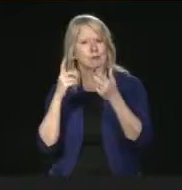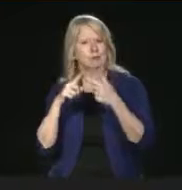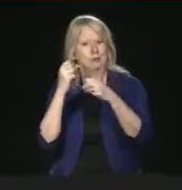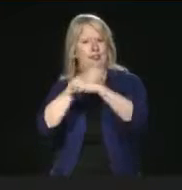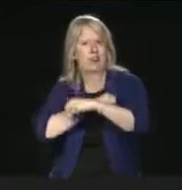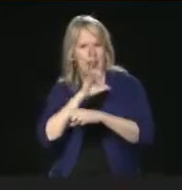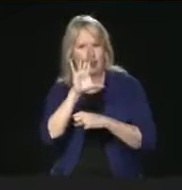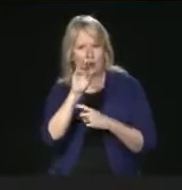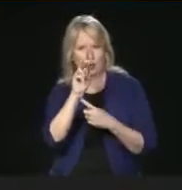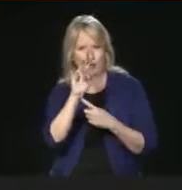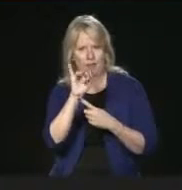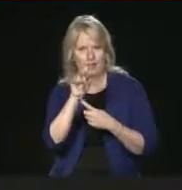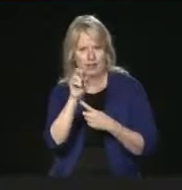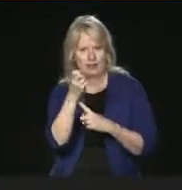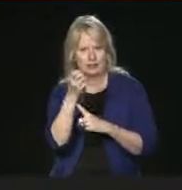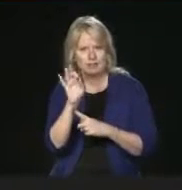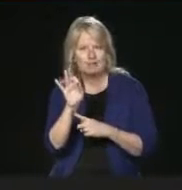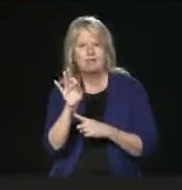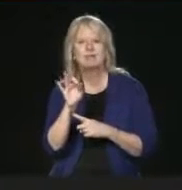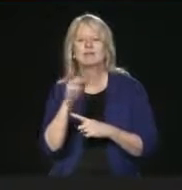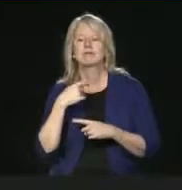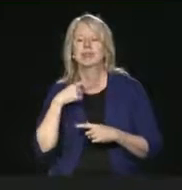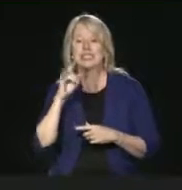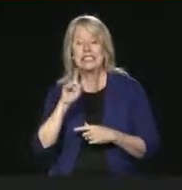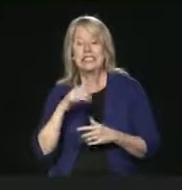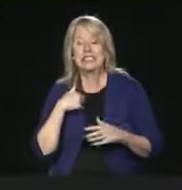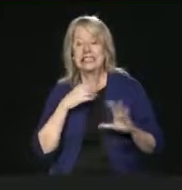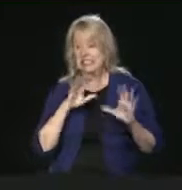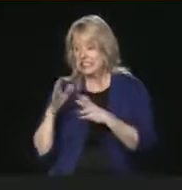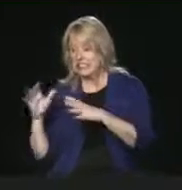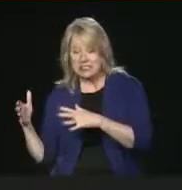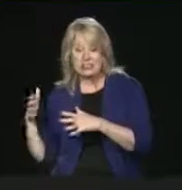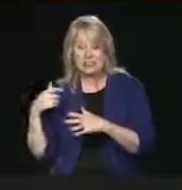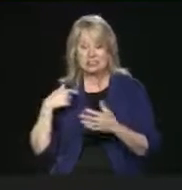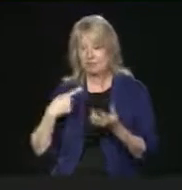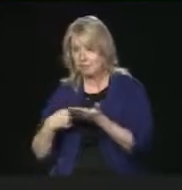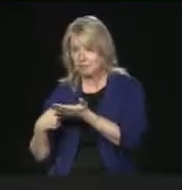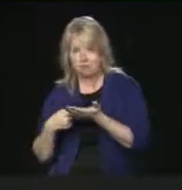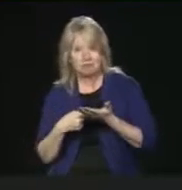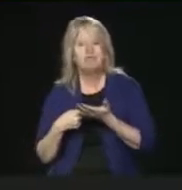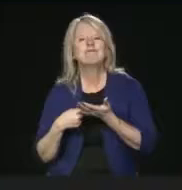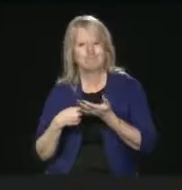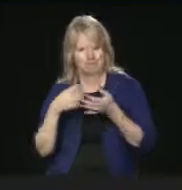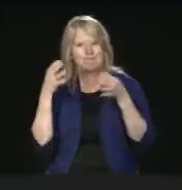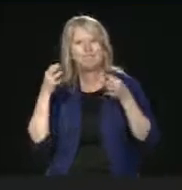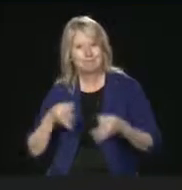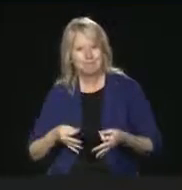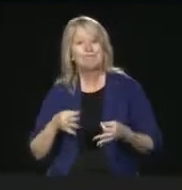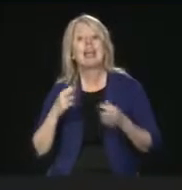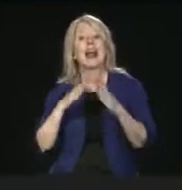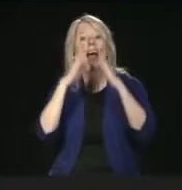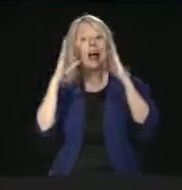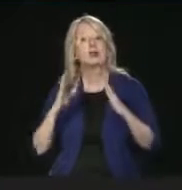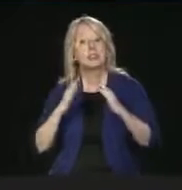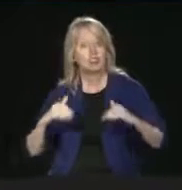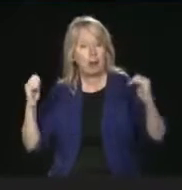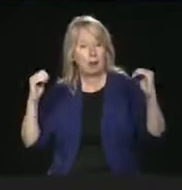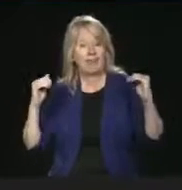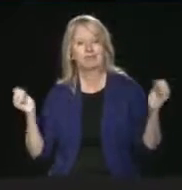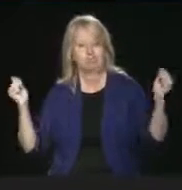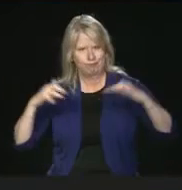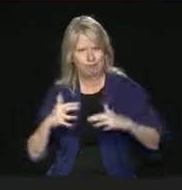After conversations with our colleagues on the other side of the aisle, I can now confirm that the House of Commons will be recalled on Tuesday at